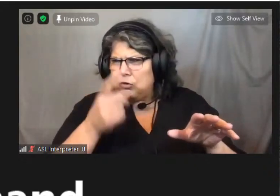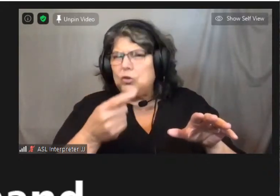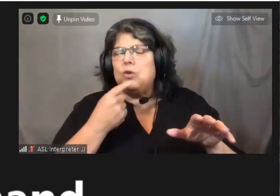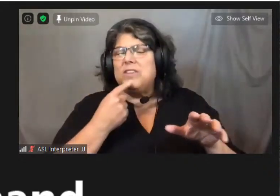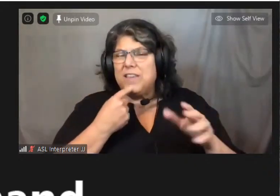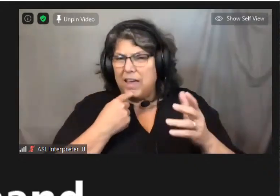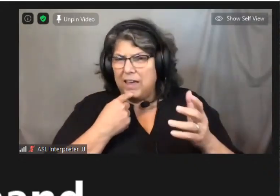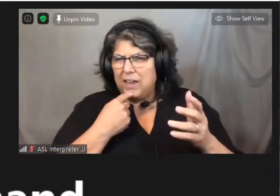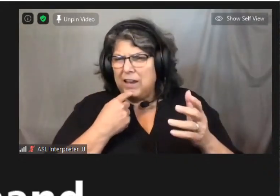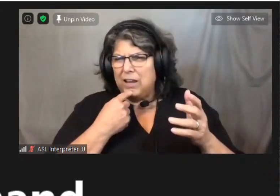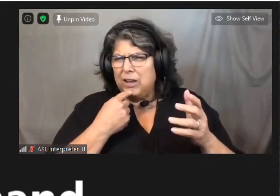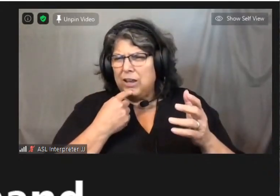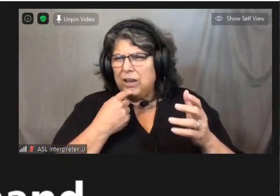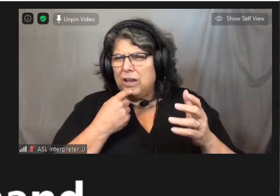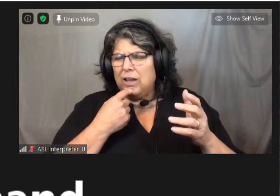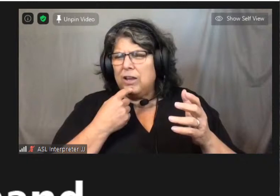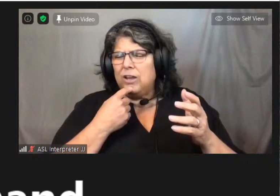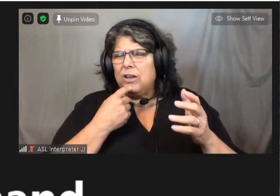seen